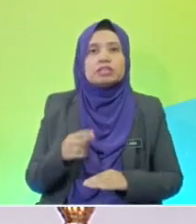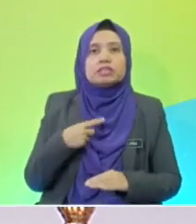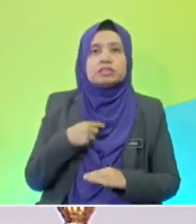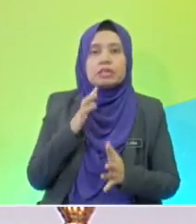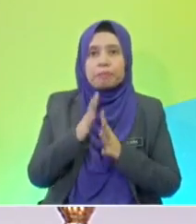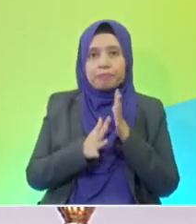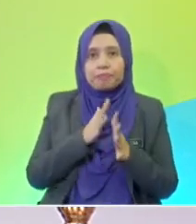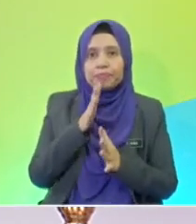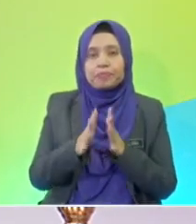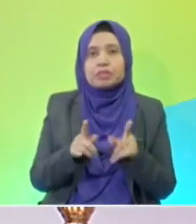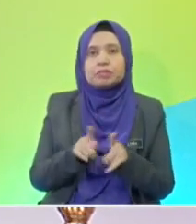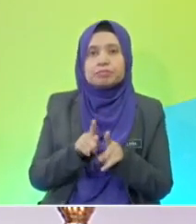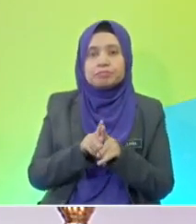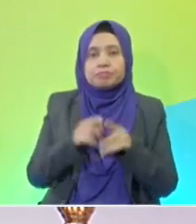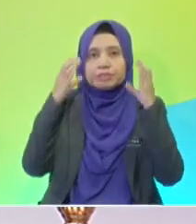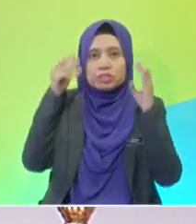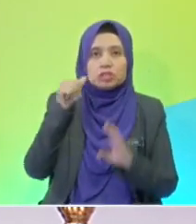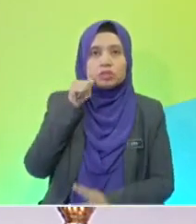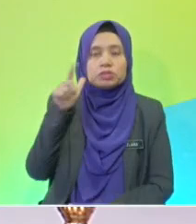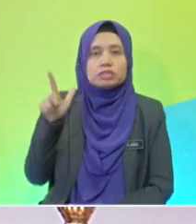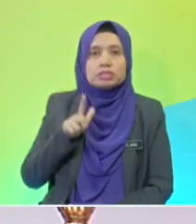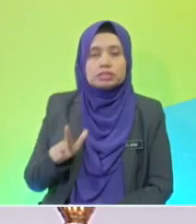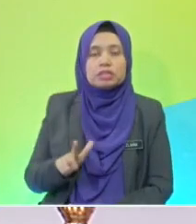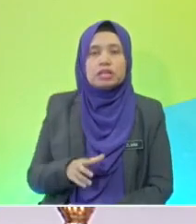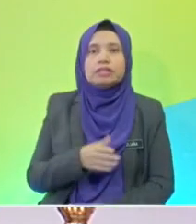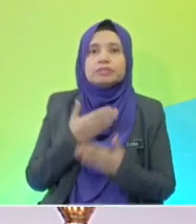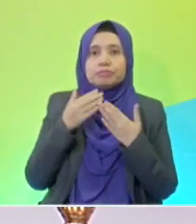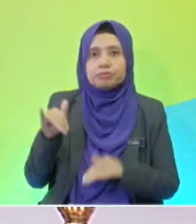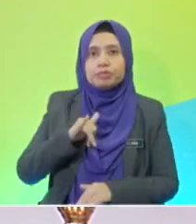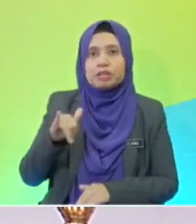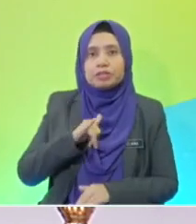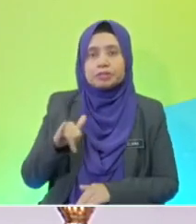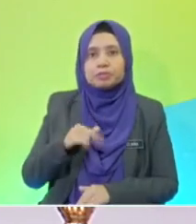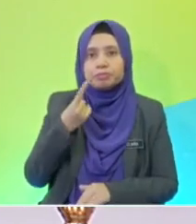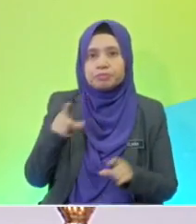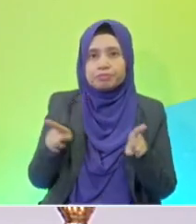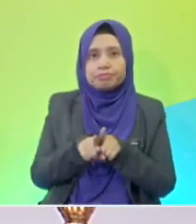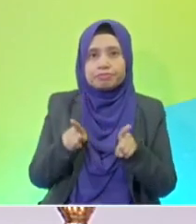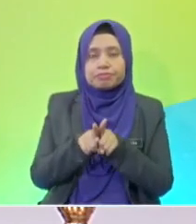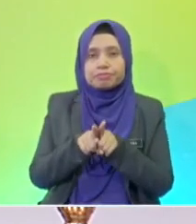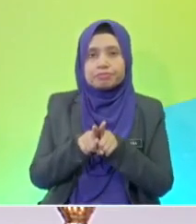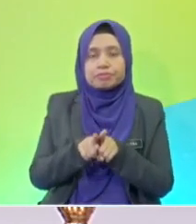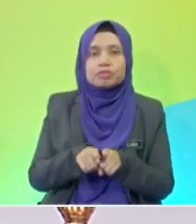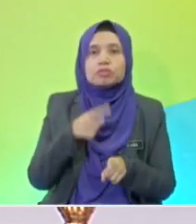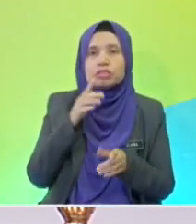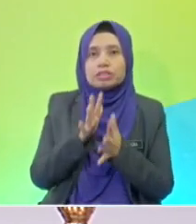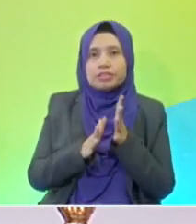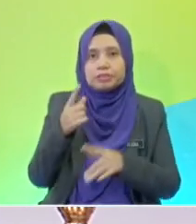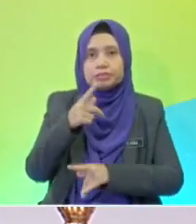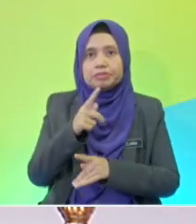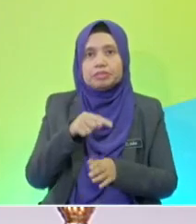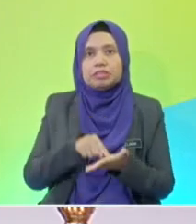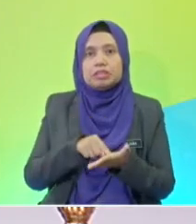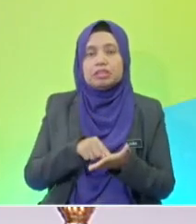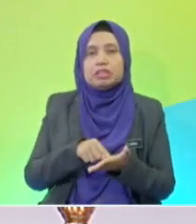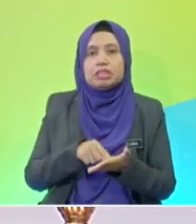interpreter joining us. We have Cikgu Azliana Mazuri. Thank you so much, teacher, for joining us and interpreting the session entirely. And with